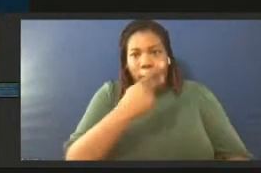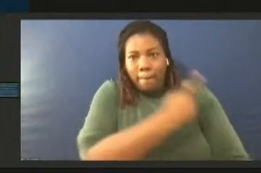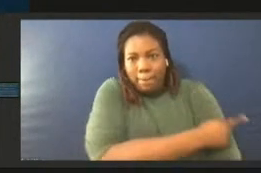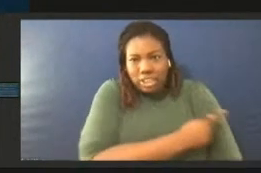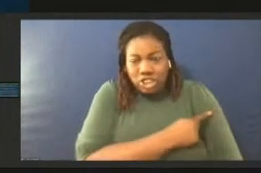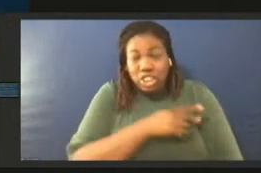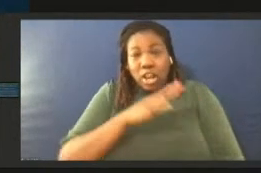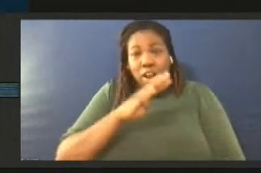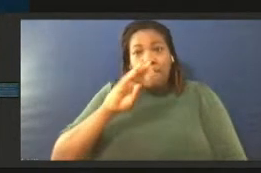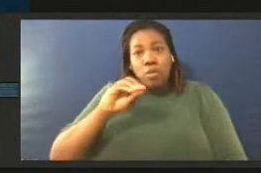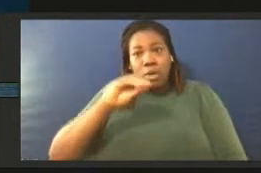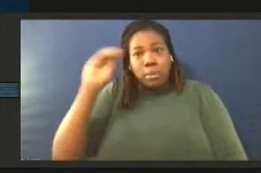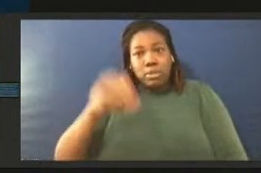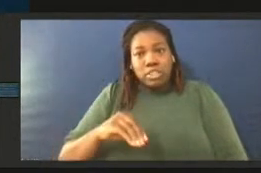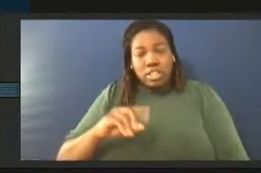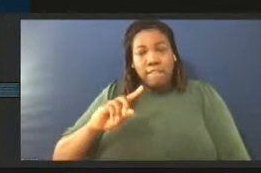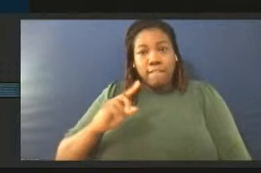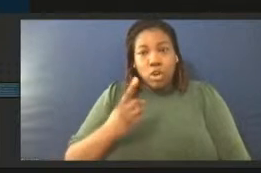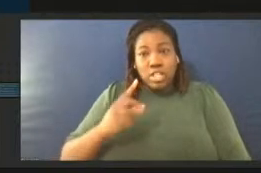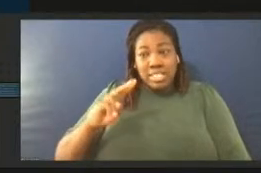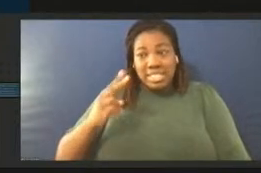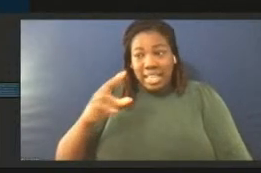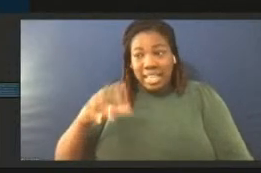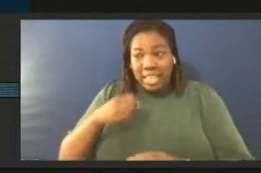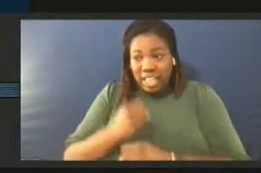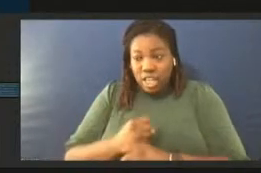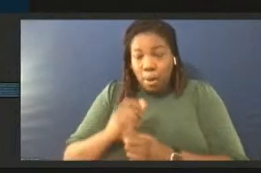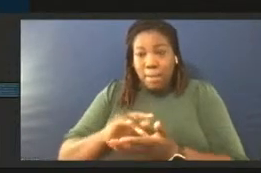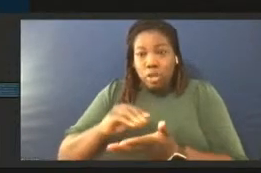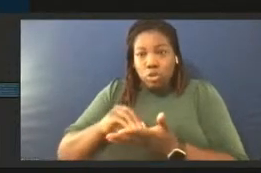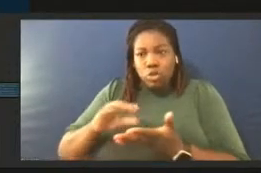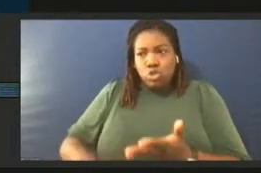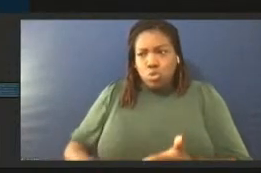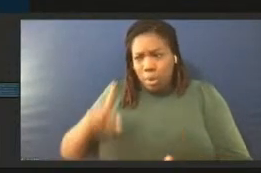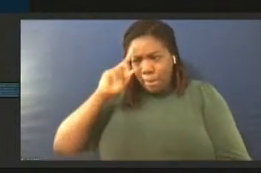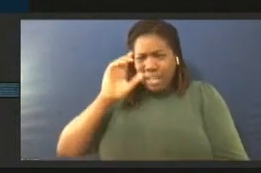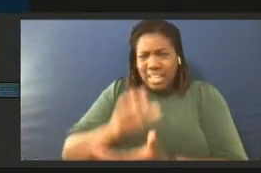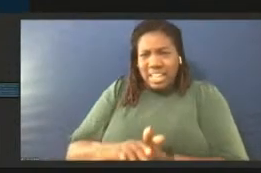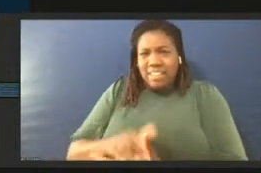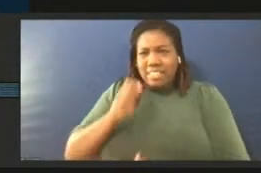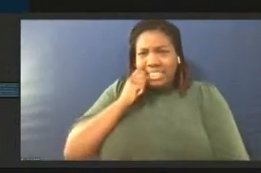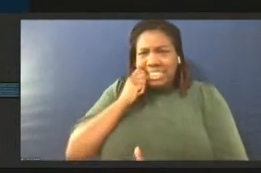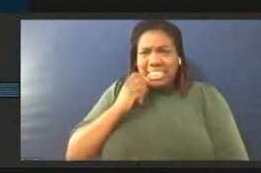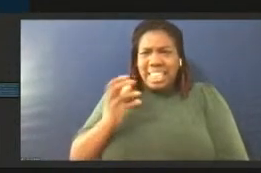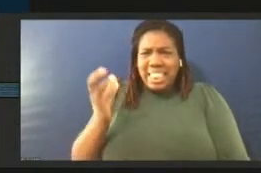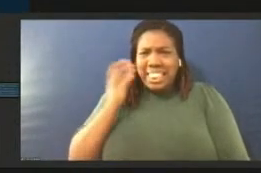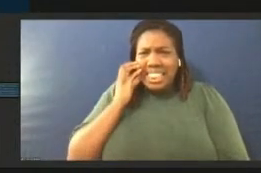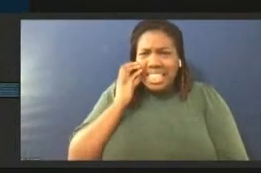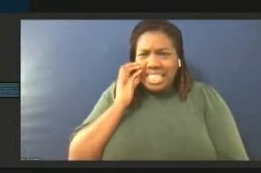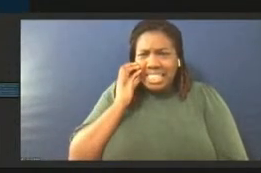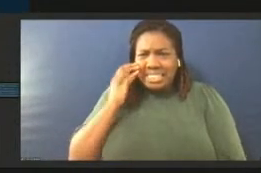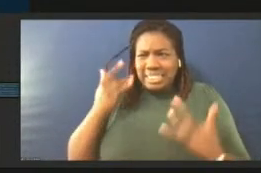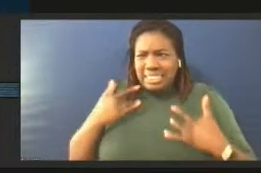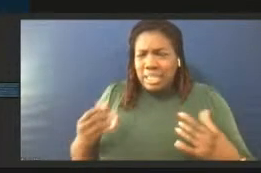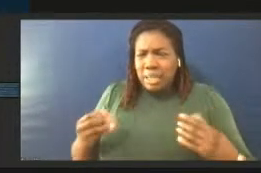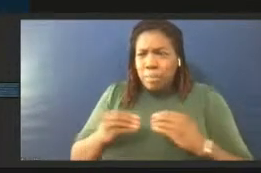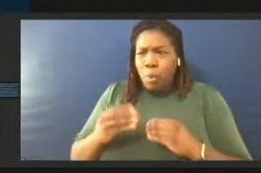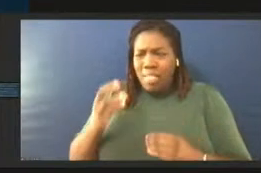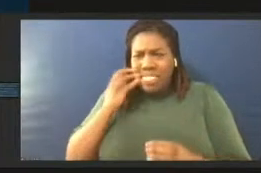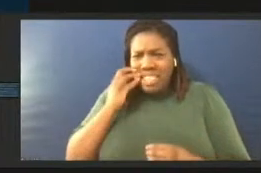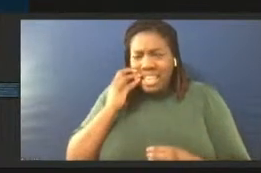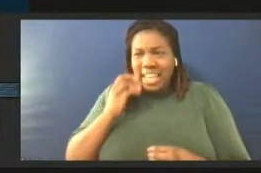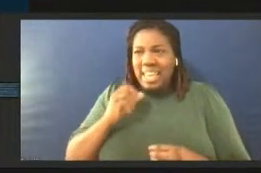and second year medical students endorsed the belief that Black people's skin is thicker and have less sensitive nerve endings than white